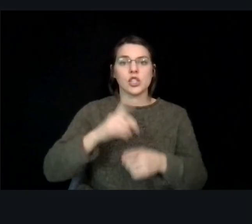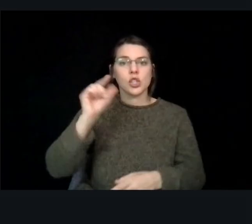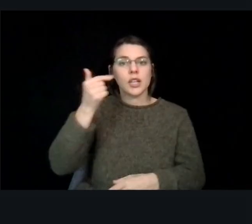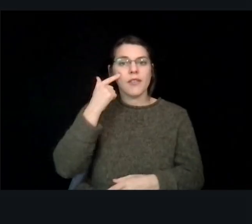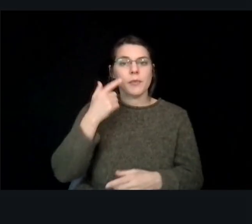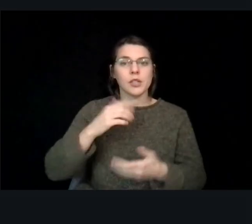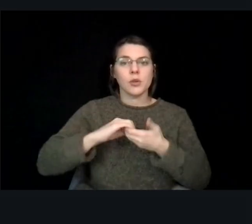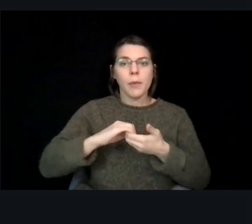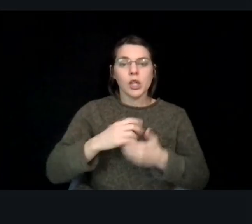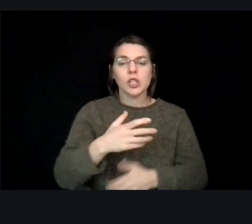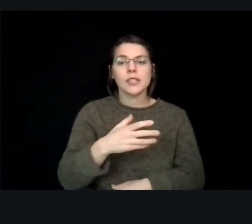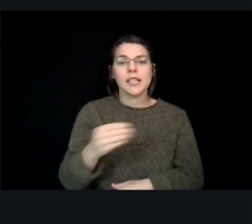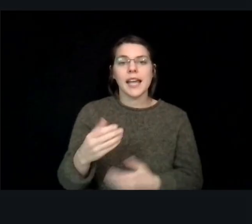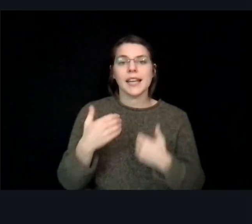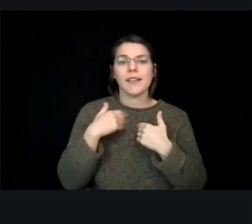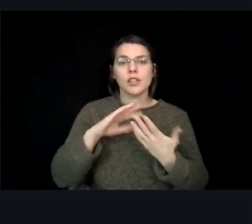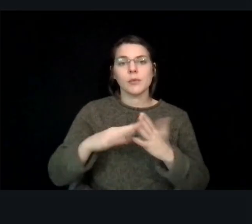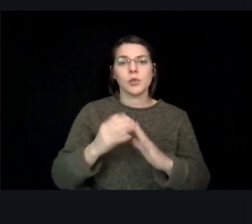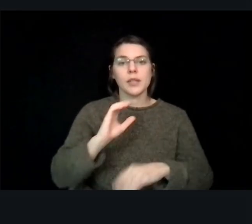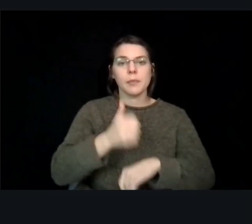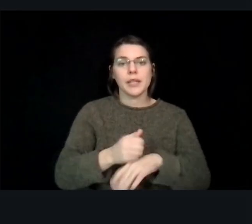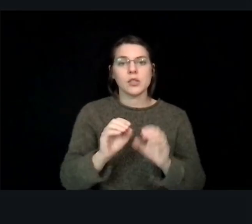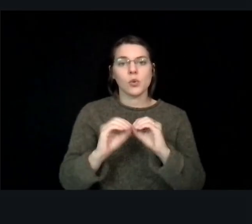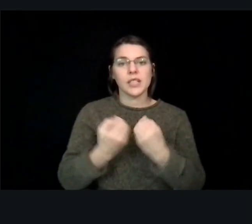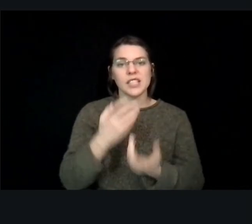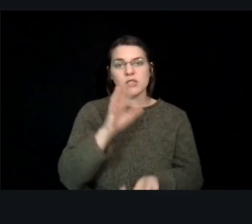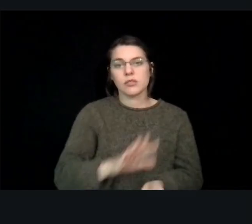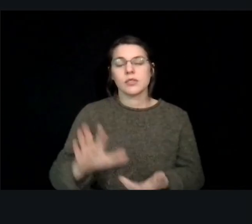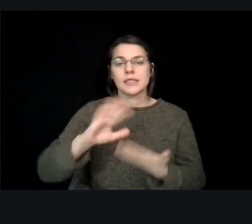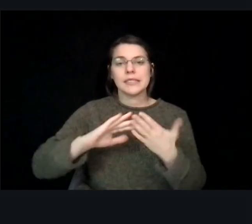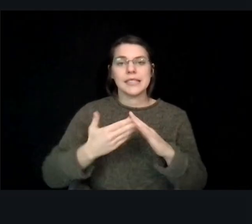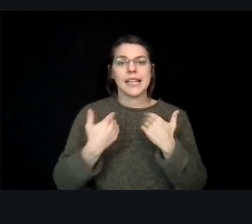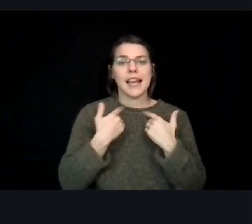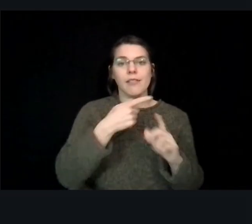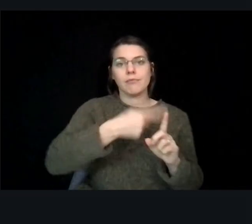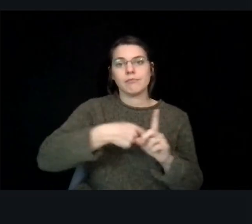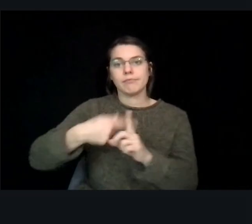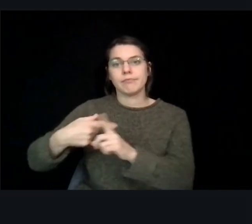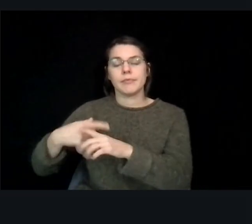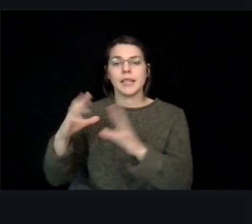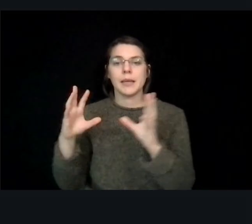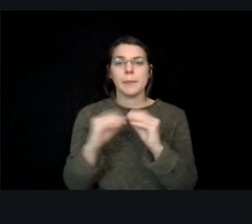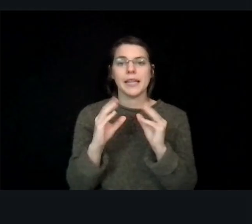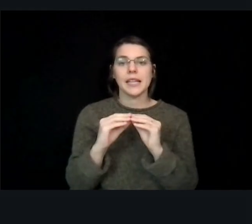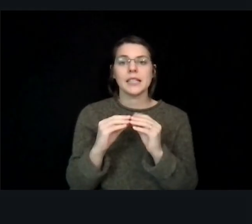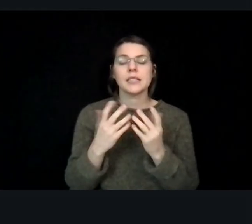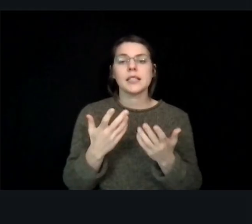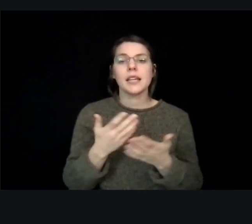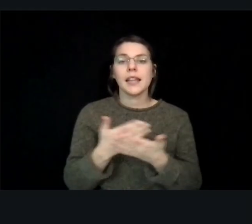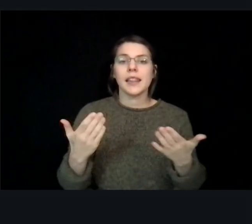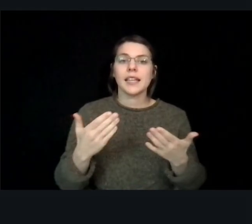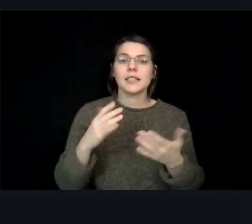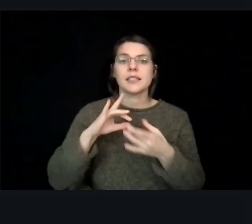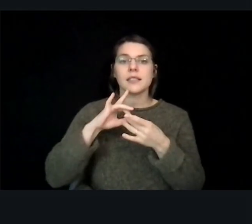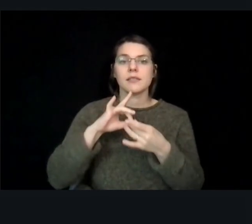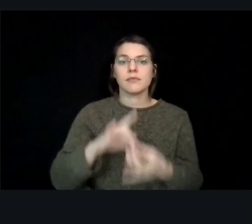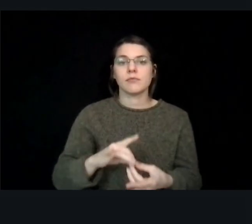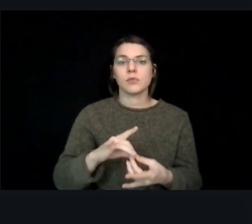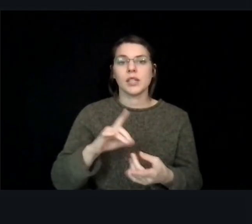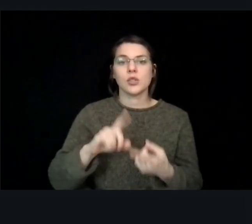community-based organizations throughout the city that meet monthly on matters of inclusion and access for our immigrant and refugee